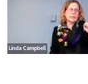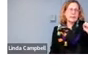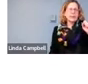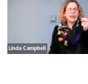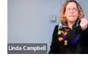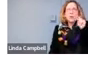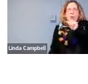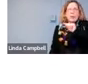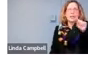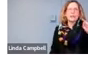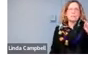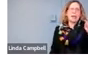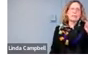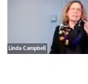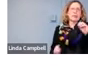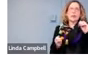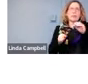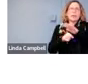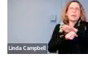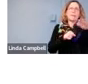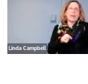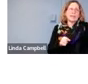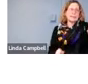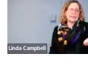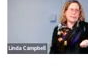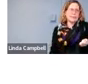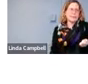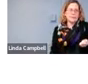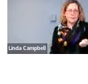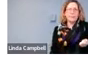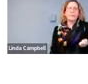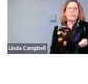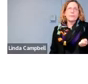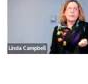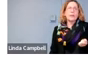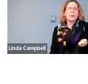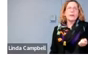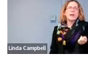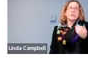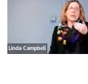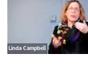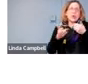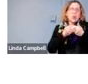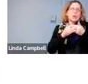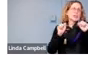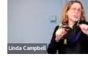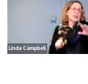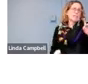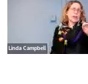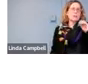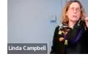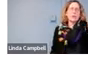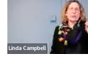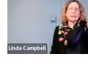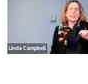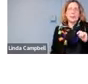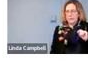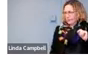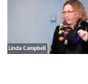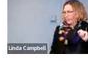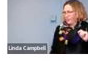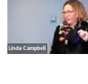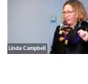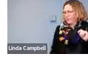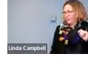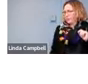There are unfortunately no studies in Nova Scotia. There's a few pieces of information here and here, but no comprehensive report. I